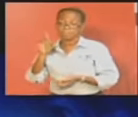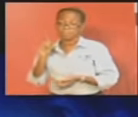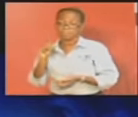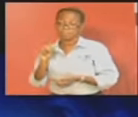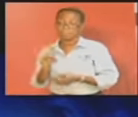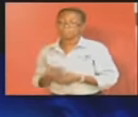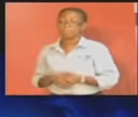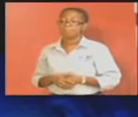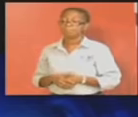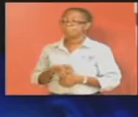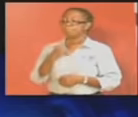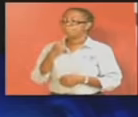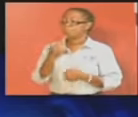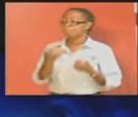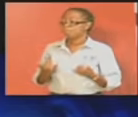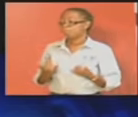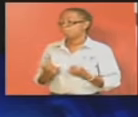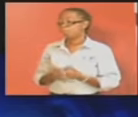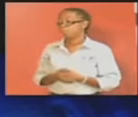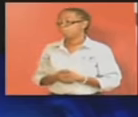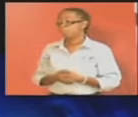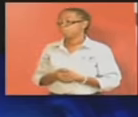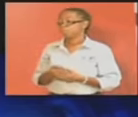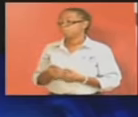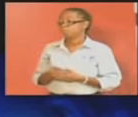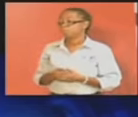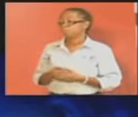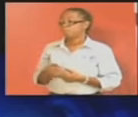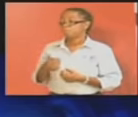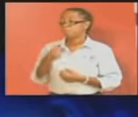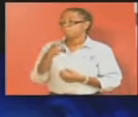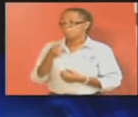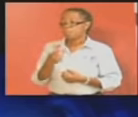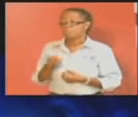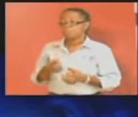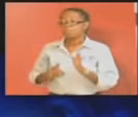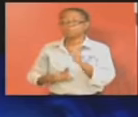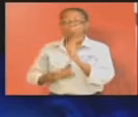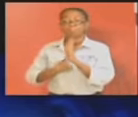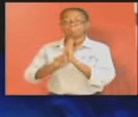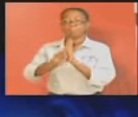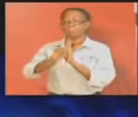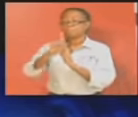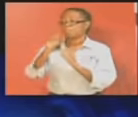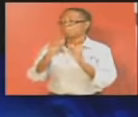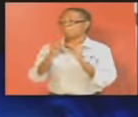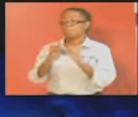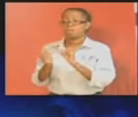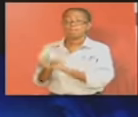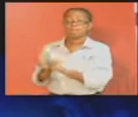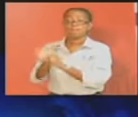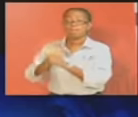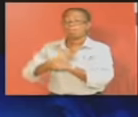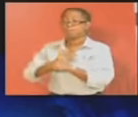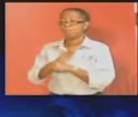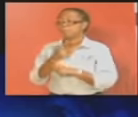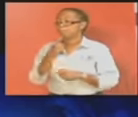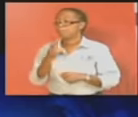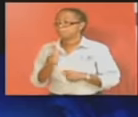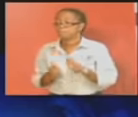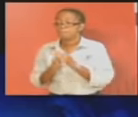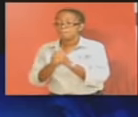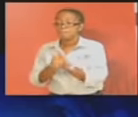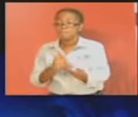it coincided with the opening up of contact sports. Basically, do you have any contact tracing